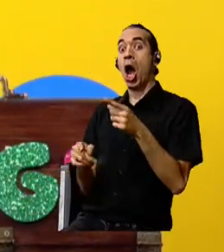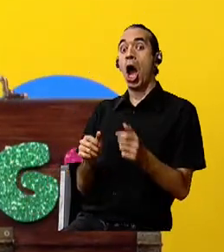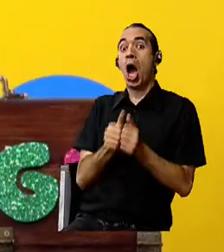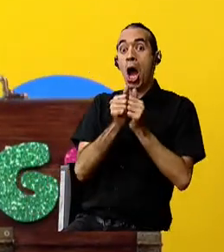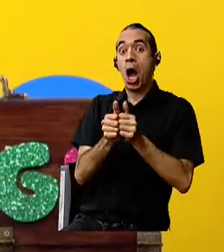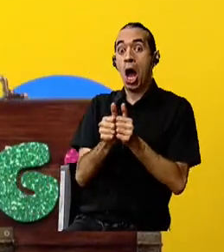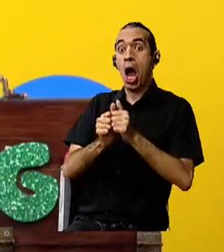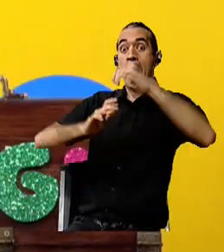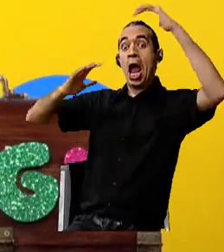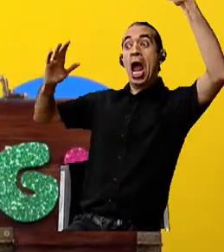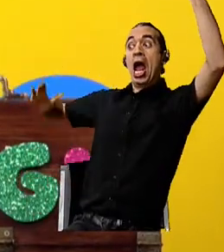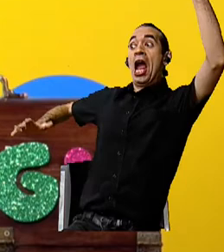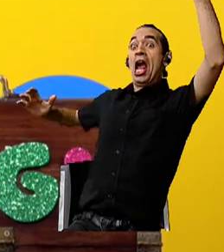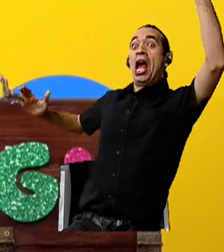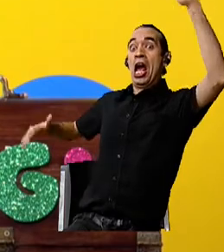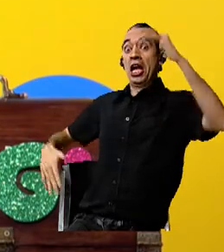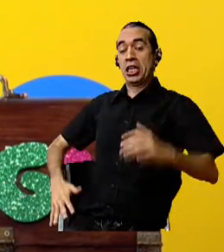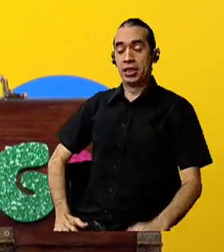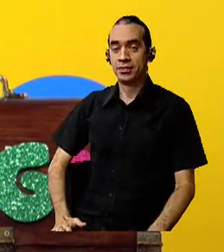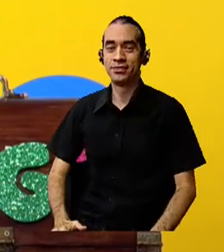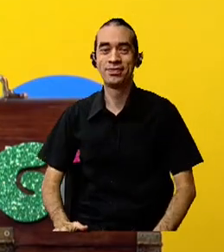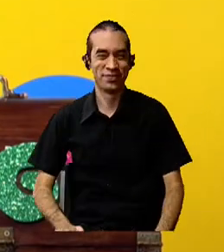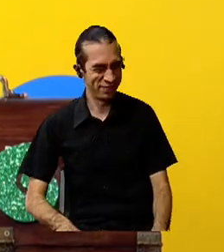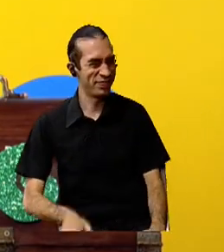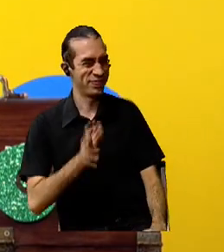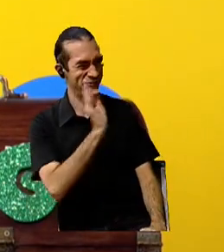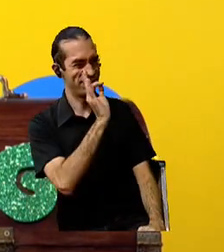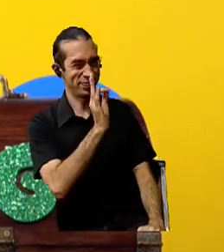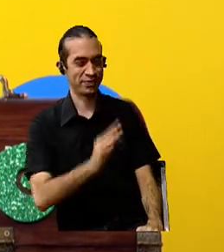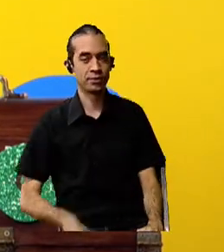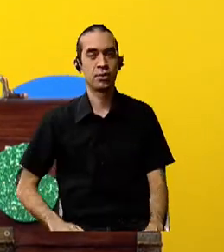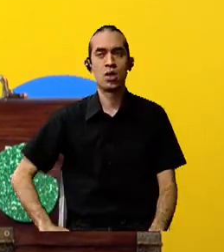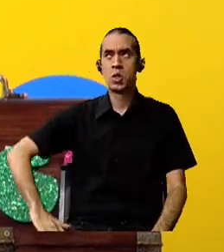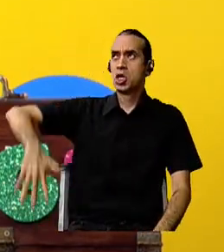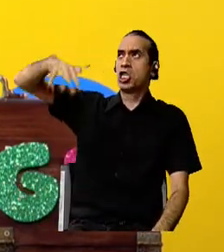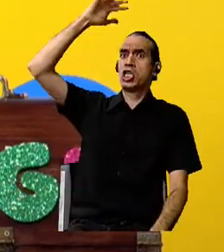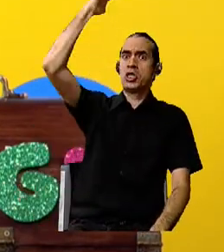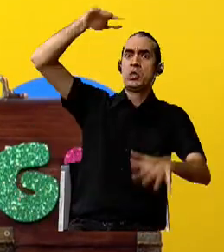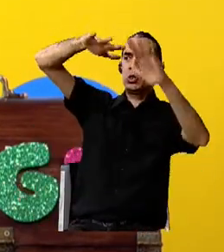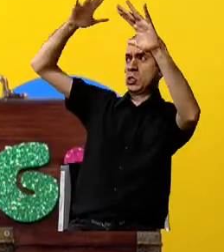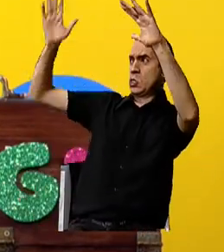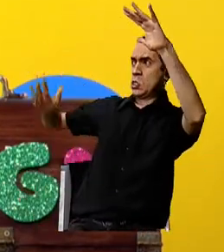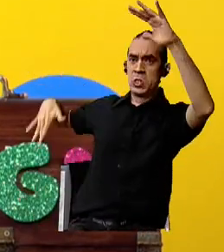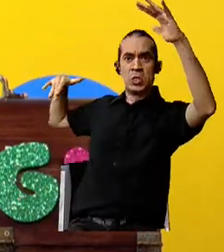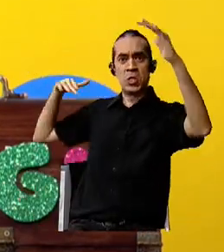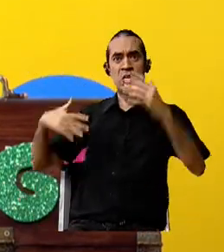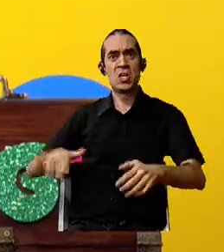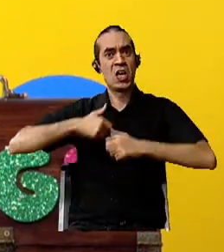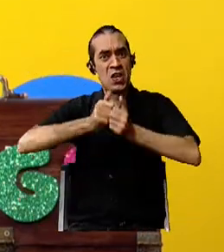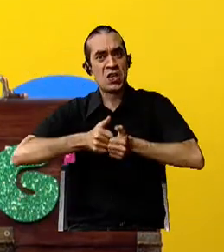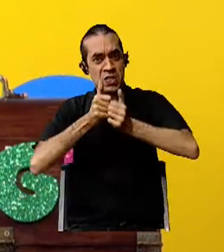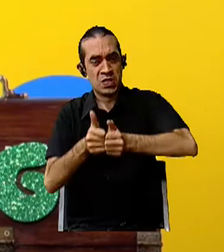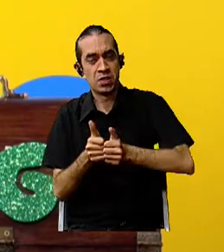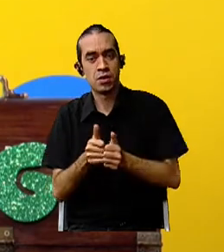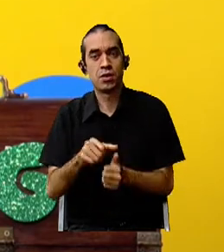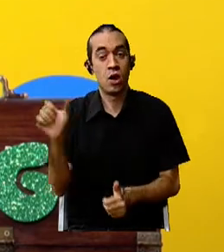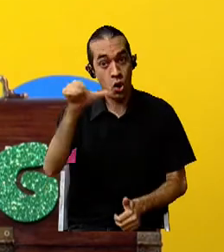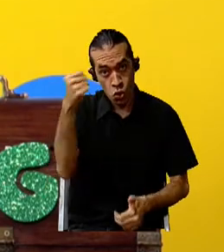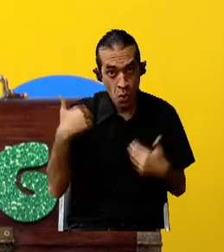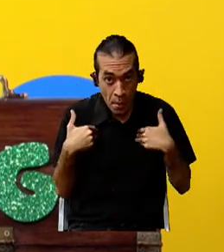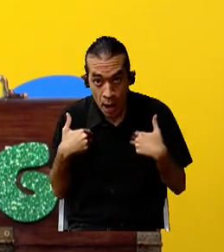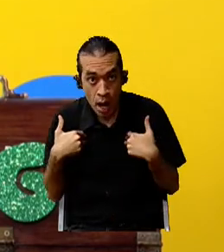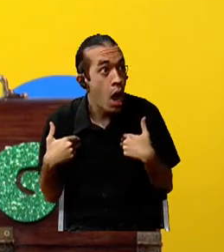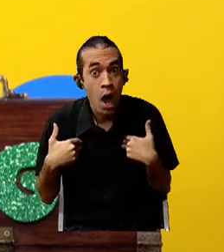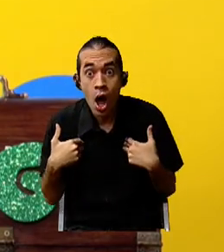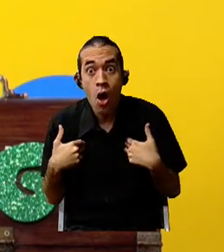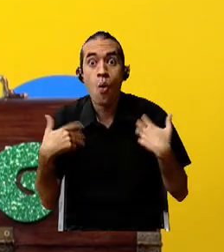was big. Very good. It was a very big horse. Do we have another animal?